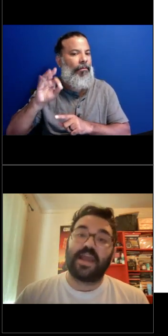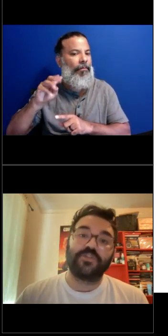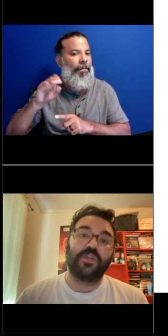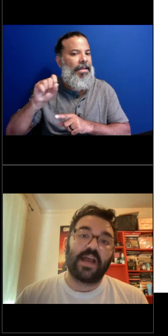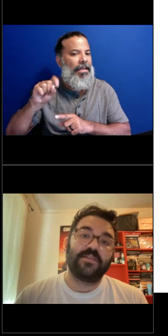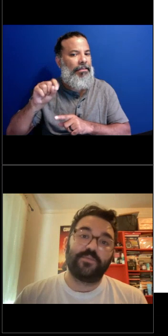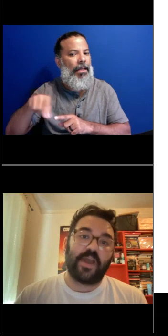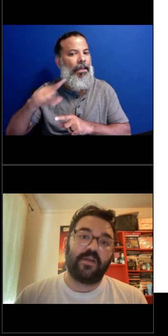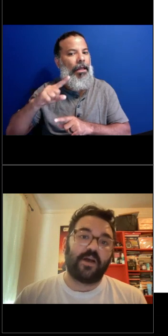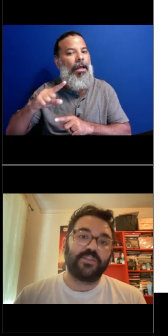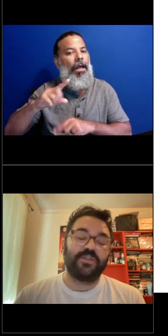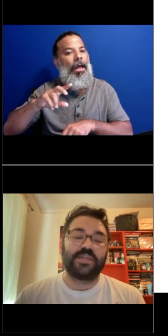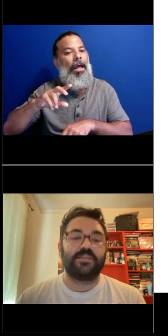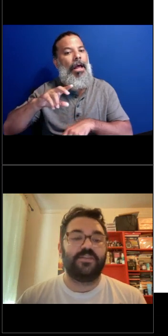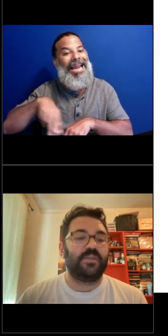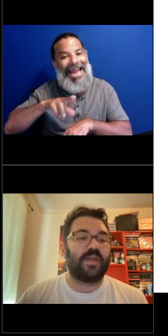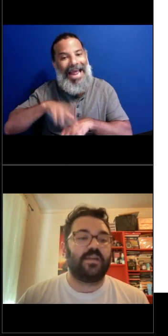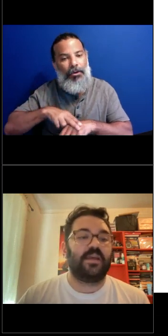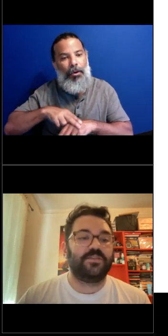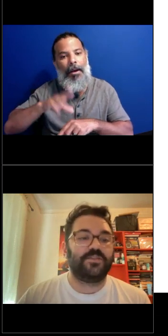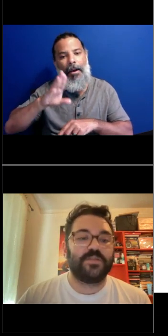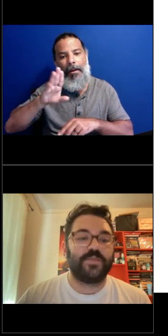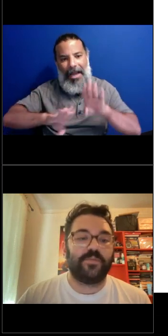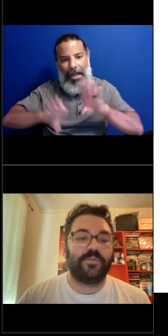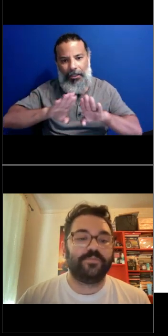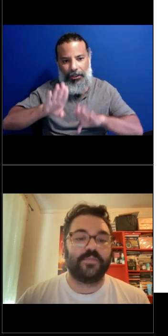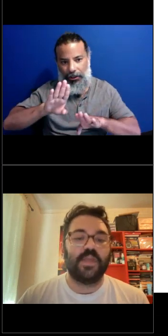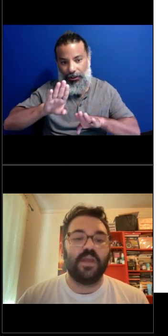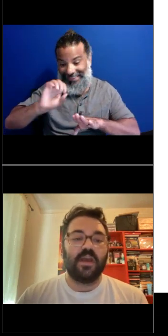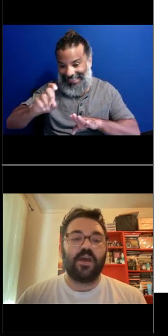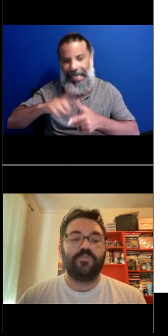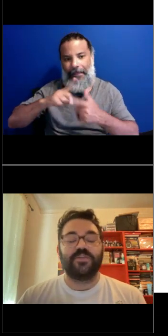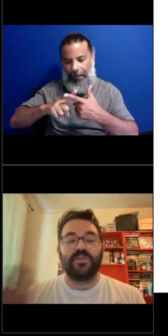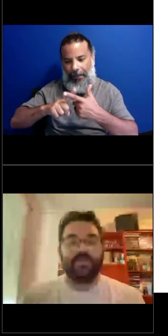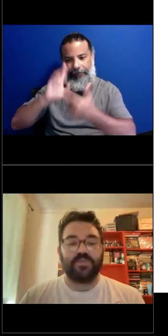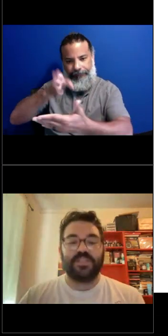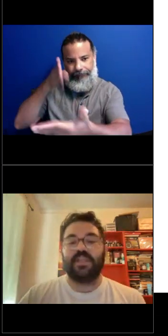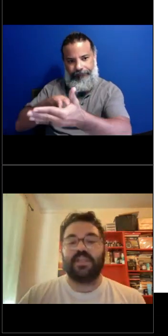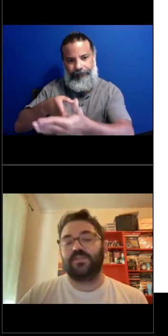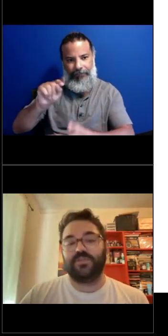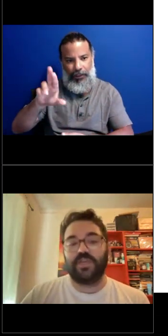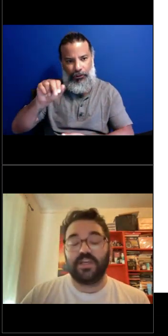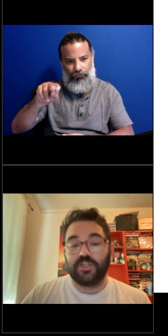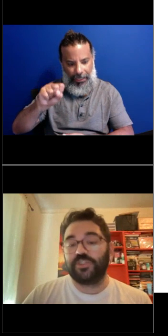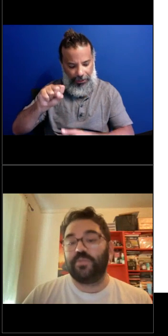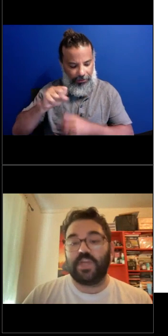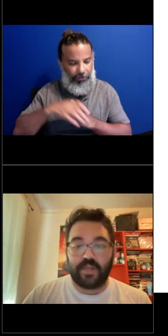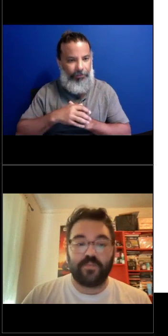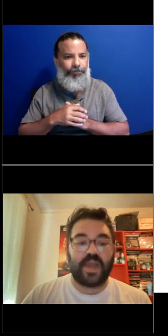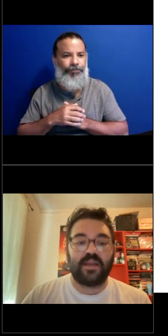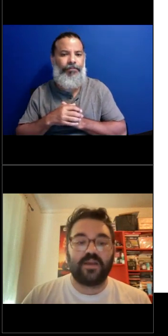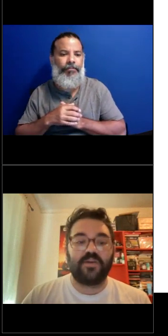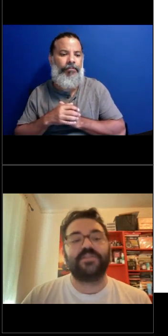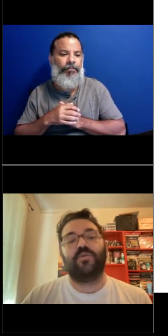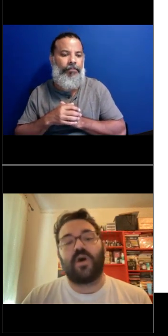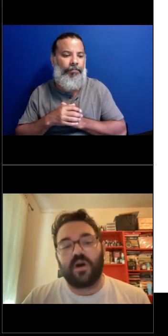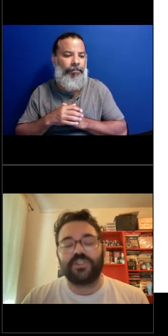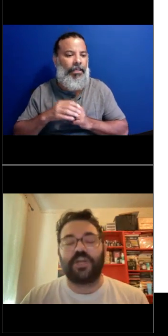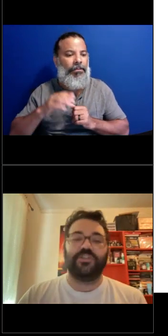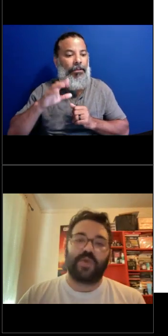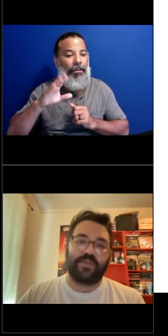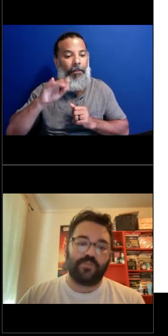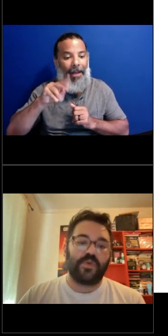on naturalizing biological sex and using that against trans people. There's also explicit inclusion beyond the binary, so